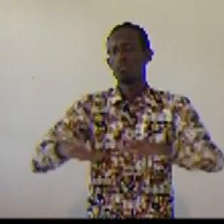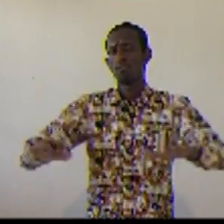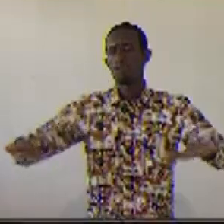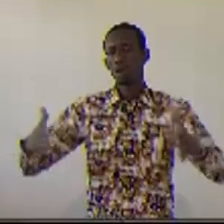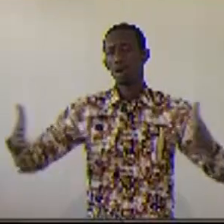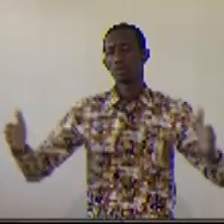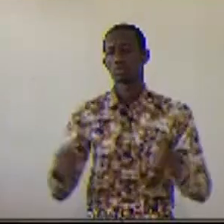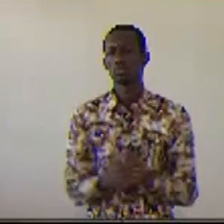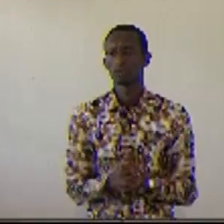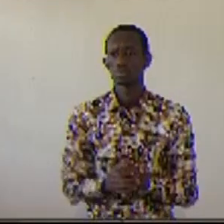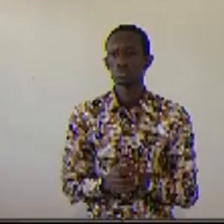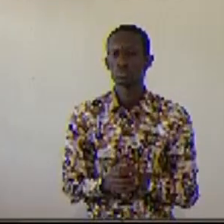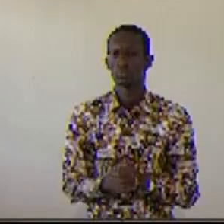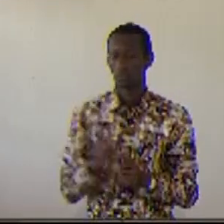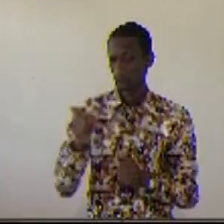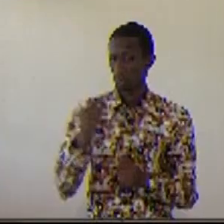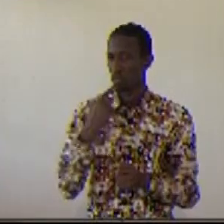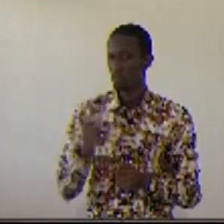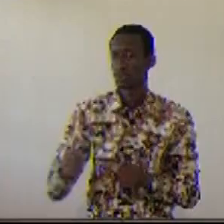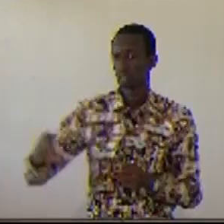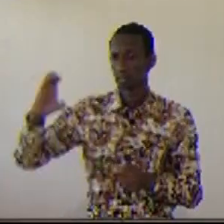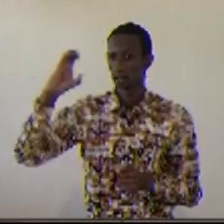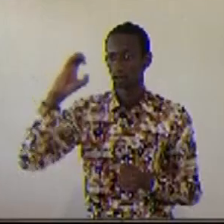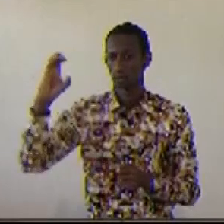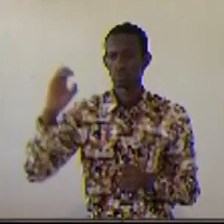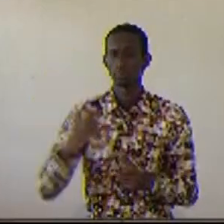grains. So can say, see,